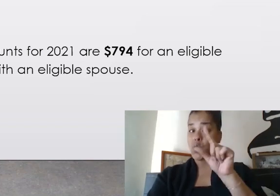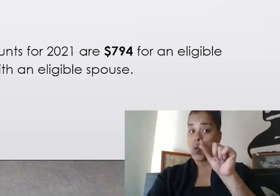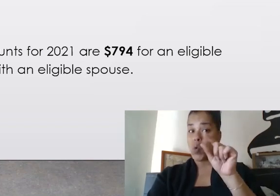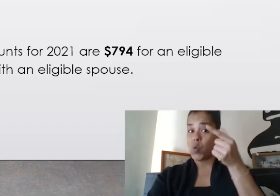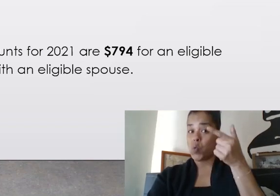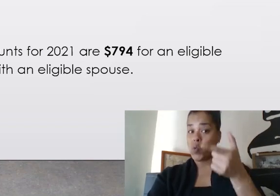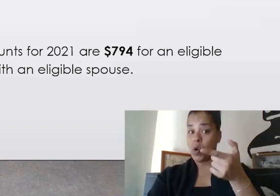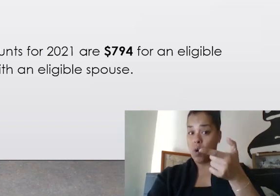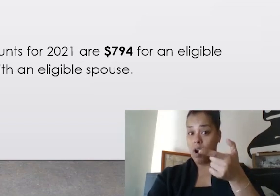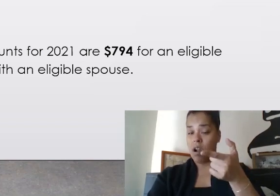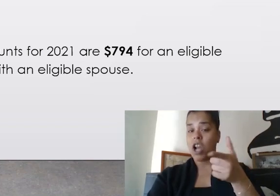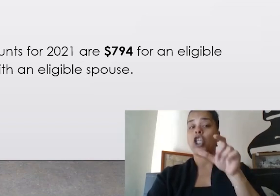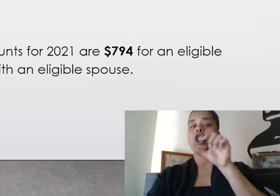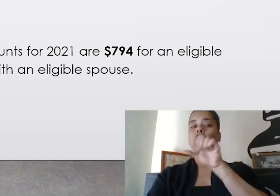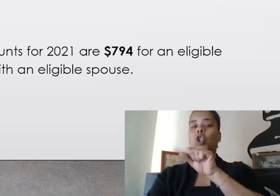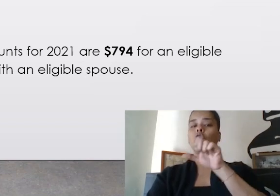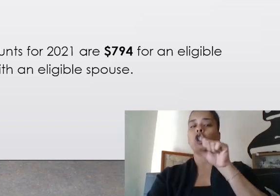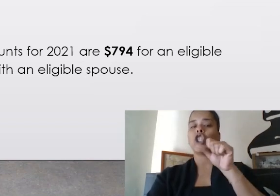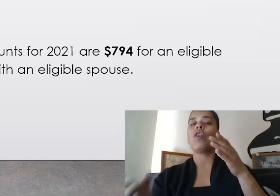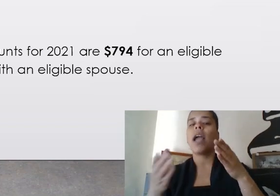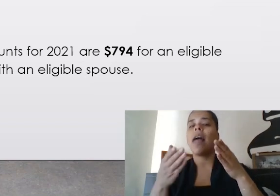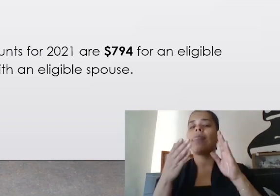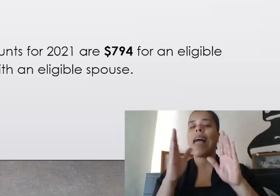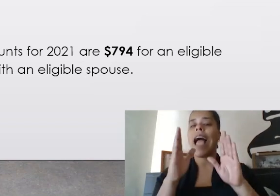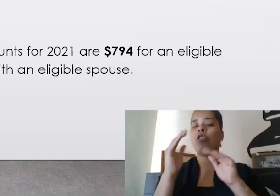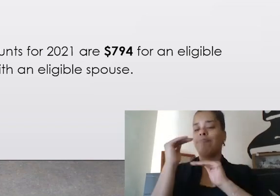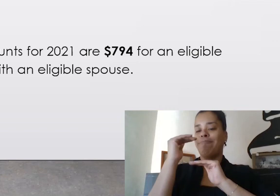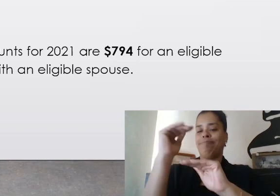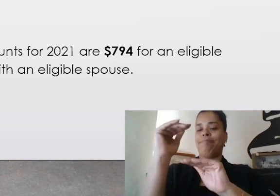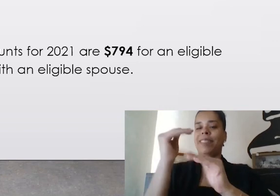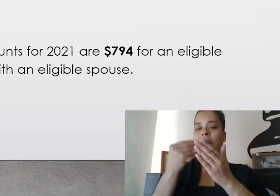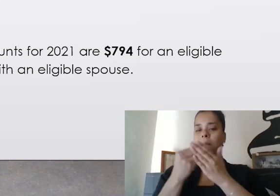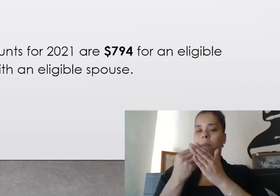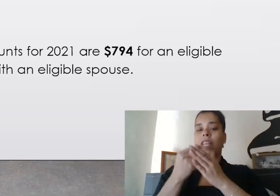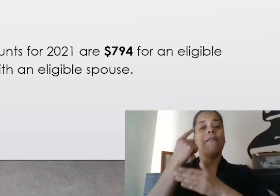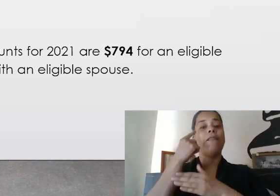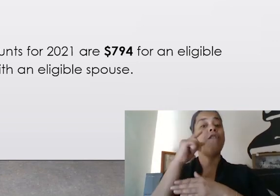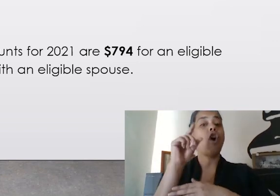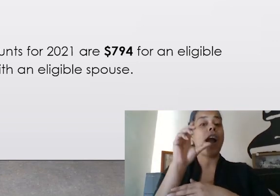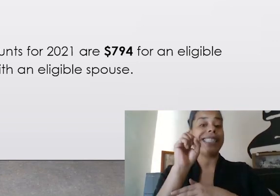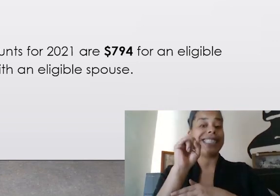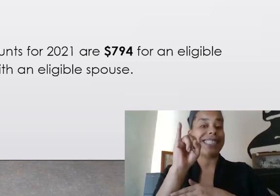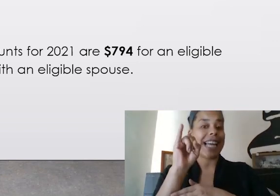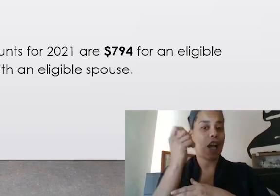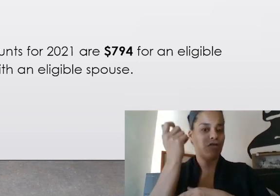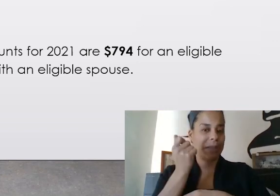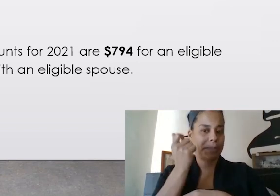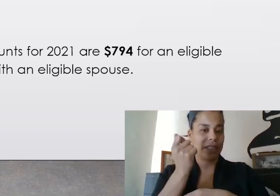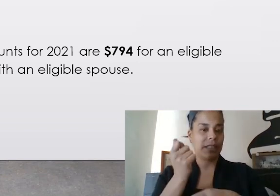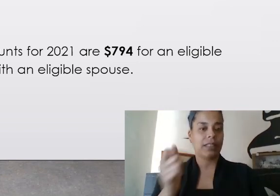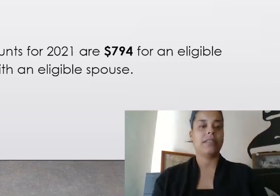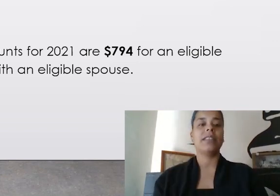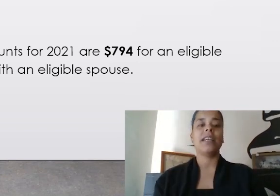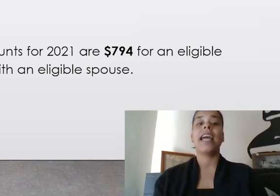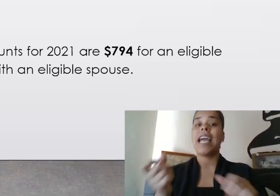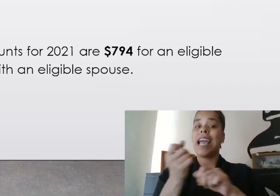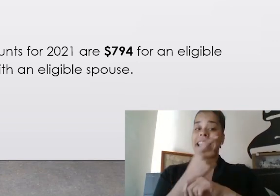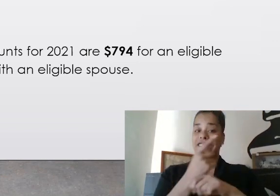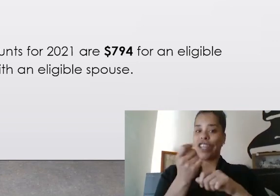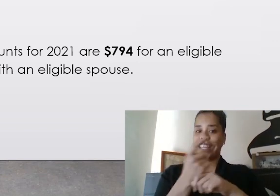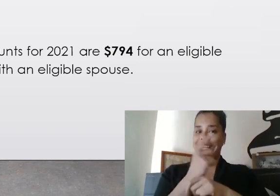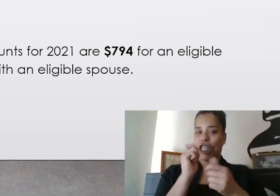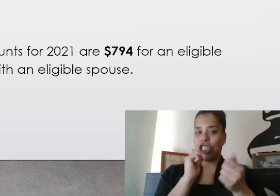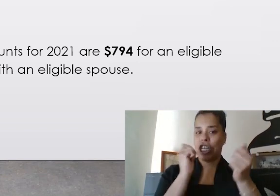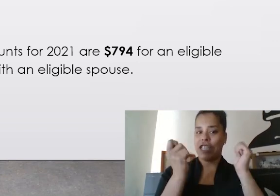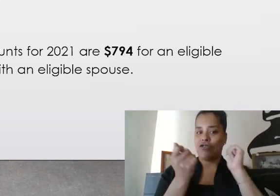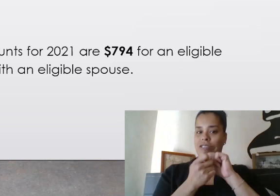Social Security allots a certain amount of money for SSI recipients, and it changes per year based